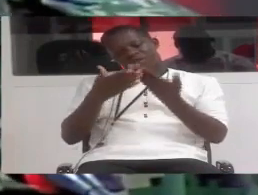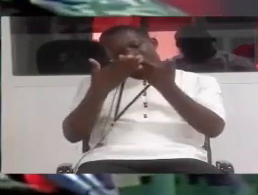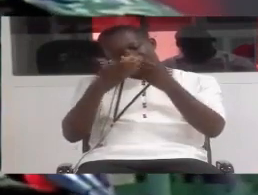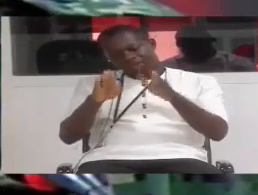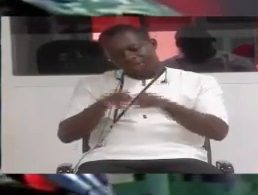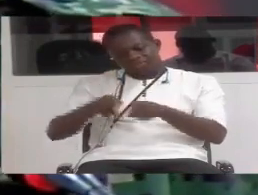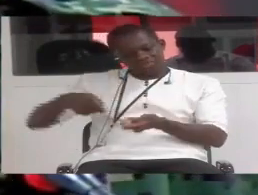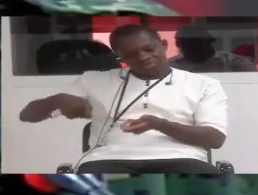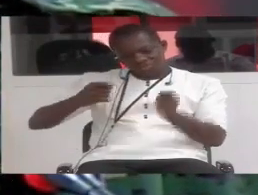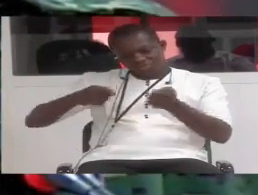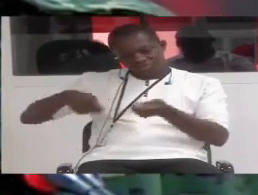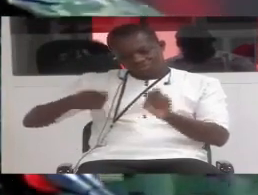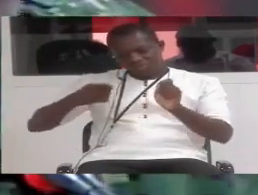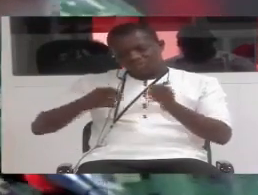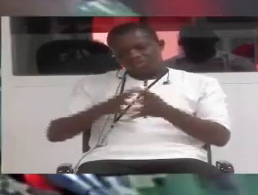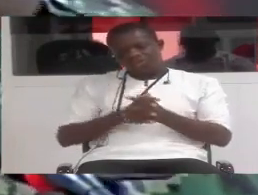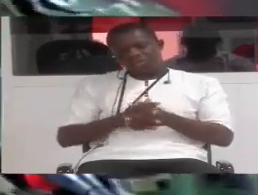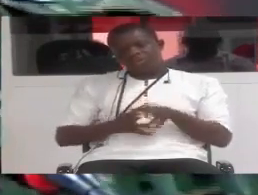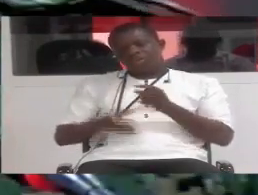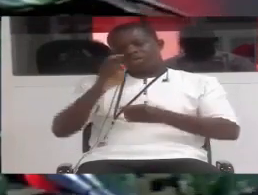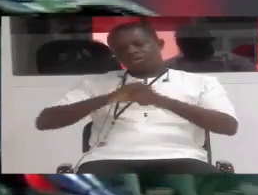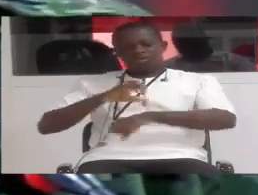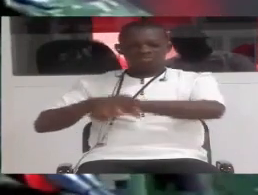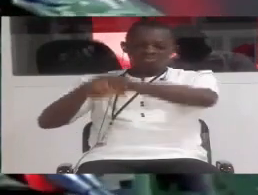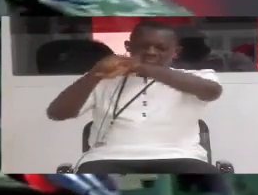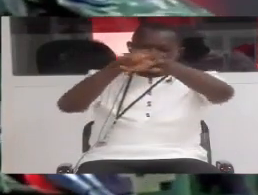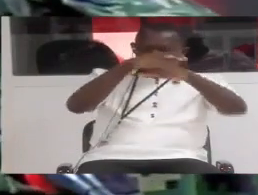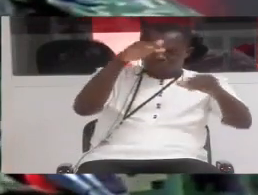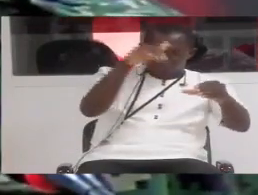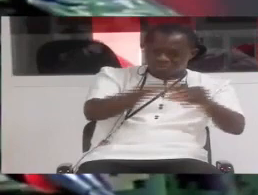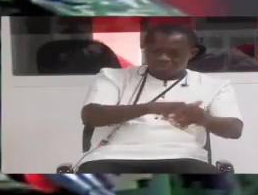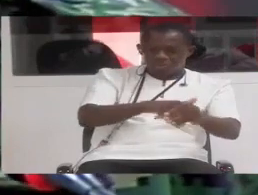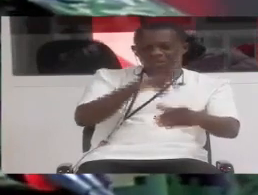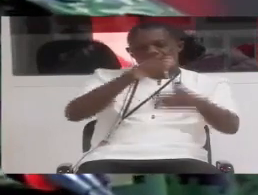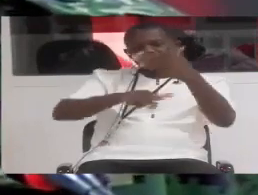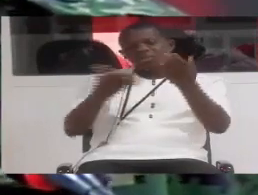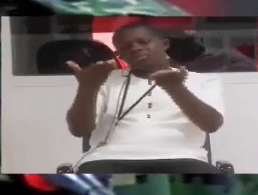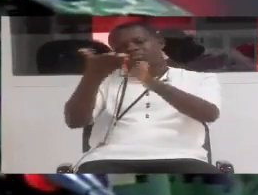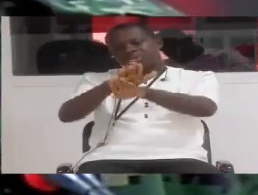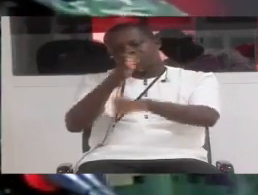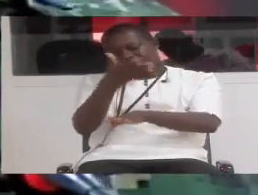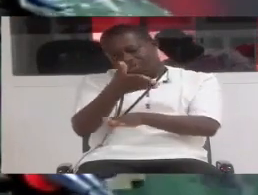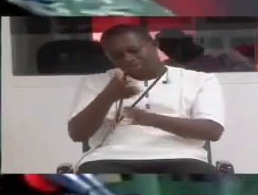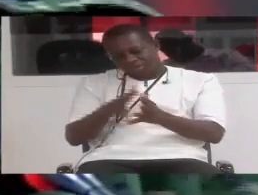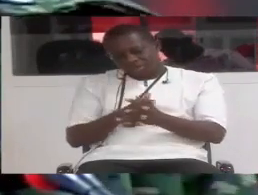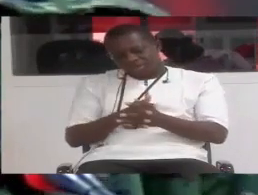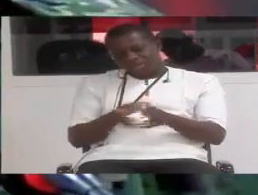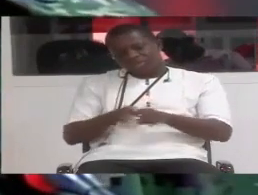We completed the digging. Ki lañ leen jël dugal leen ci pax bi. That was when we took them and put them inside the grave.